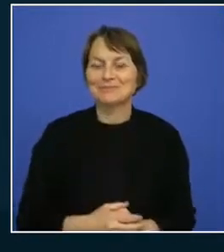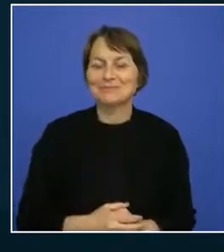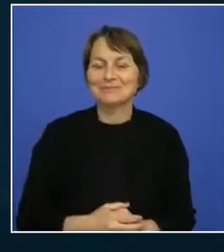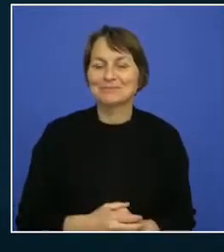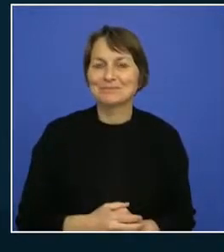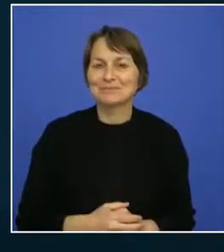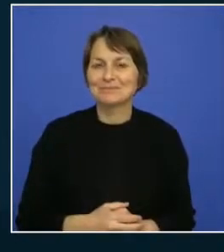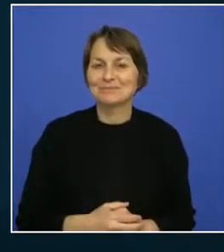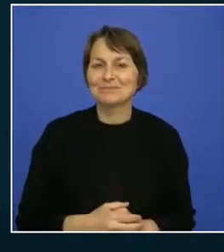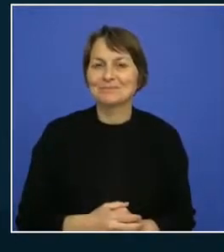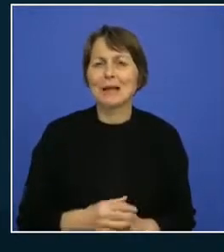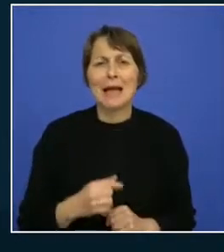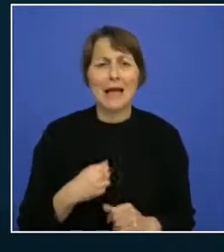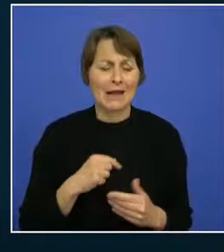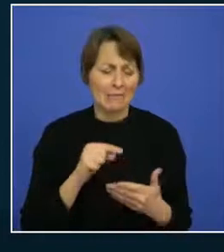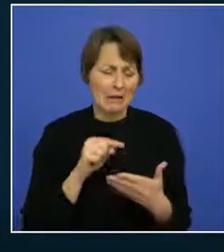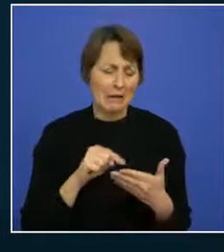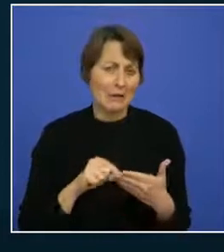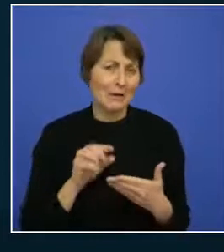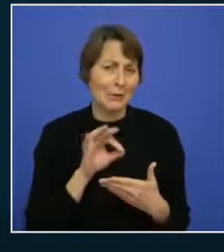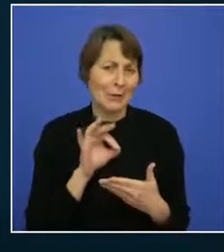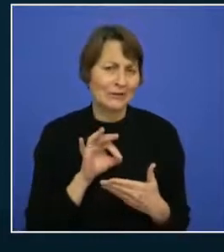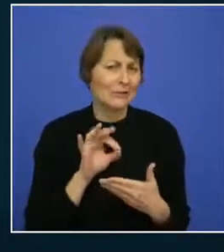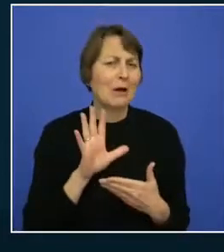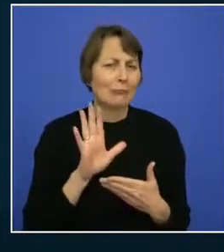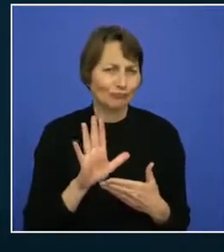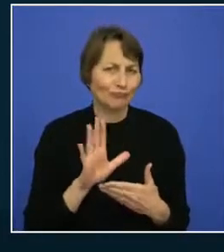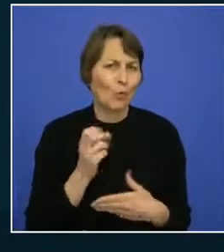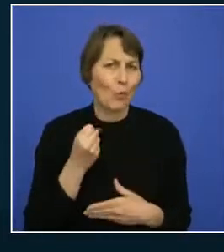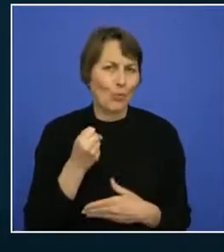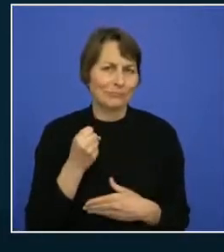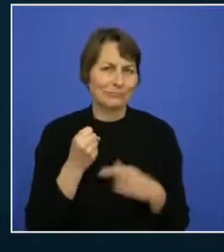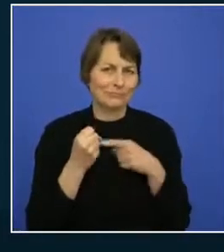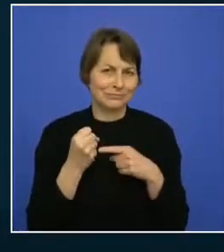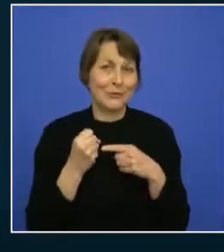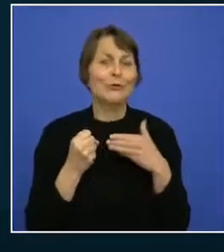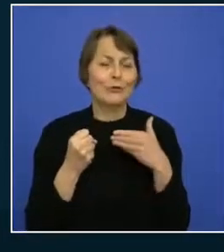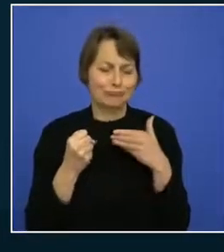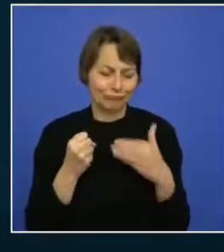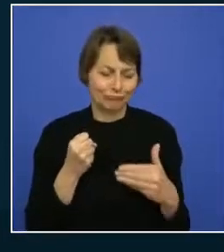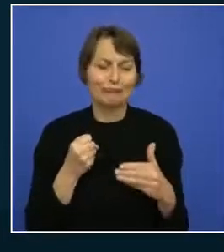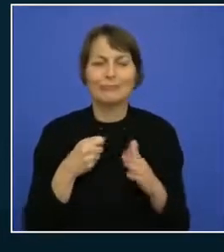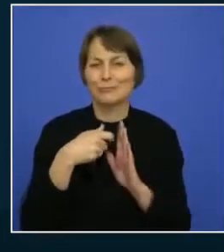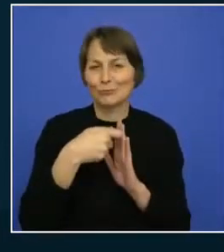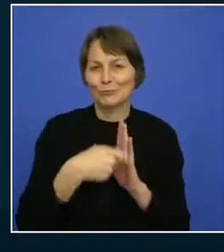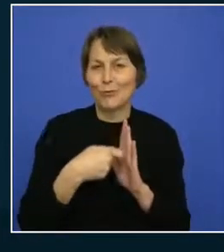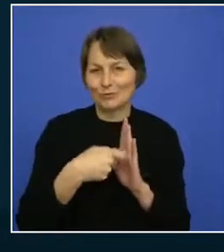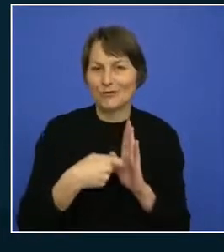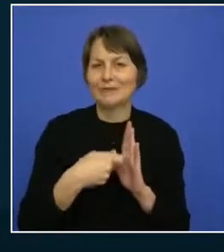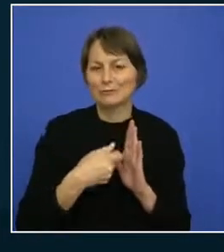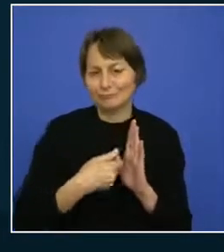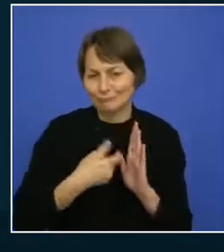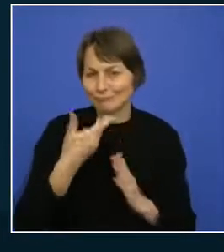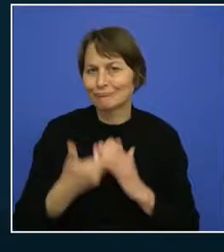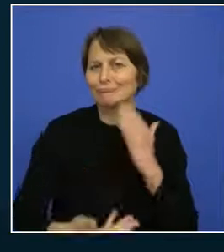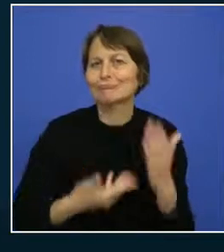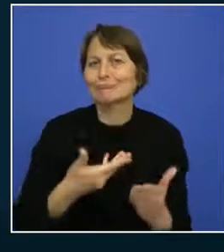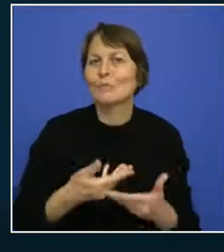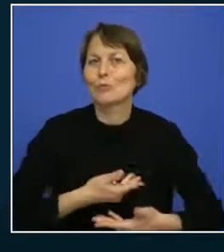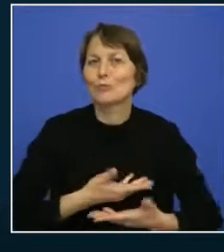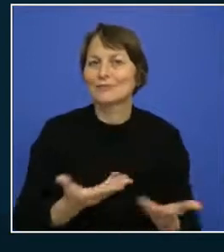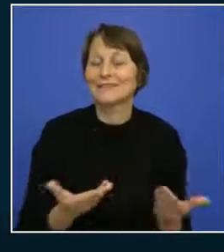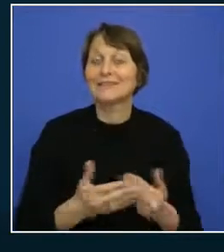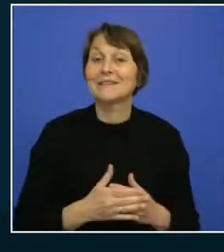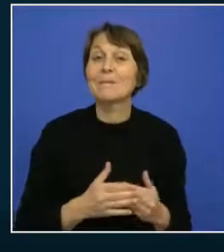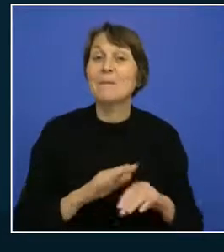have a couple of questions, I'm gonna let you start with the presentation, Sarah. And then afterwards, we'll come back and